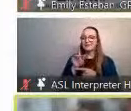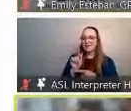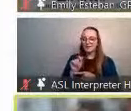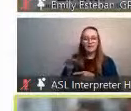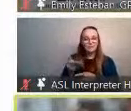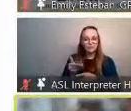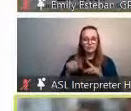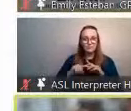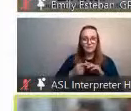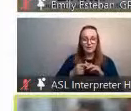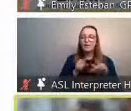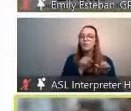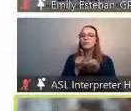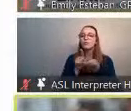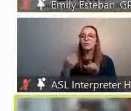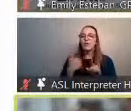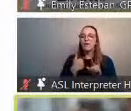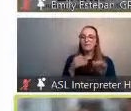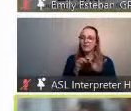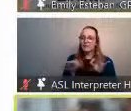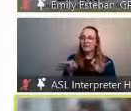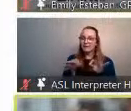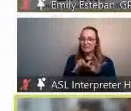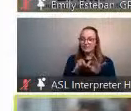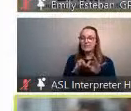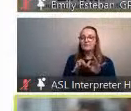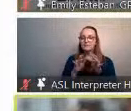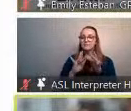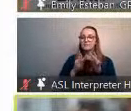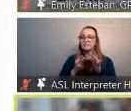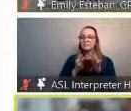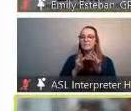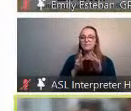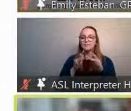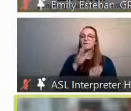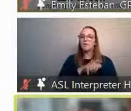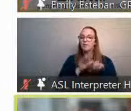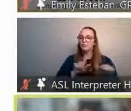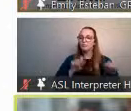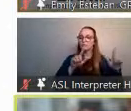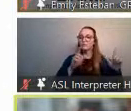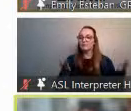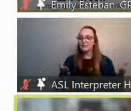there's also a link, short link on the screen here.